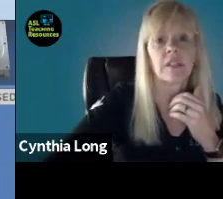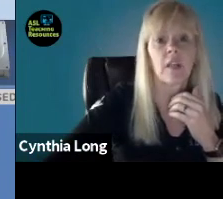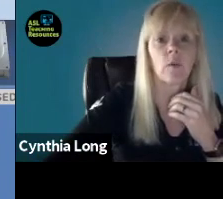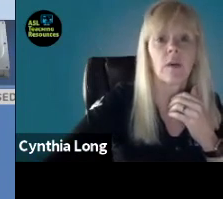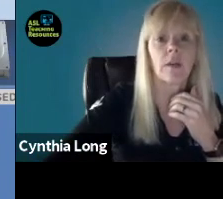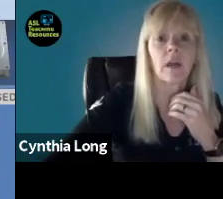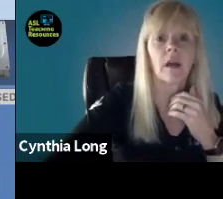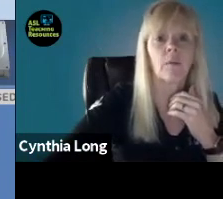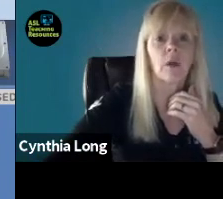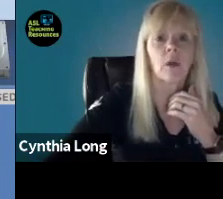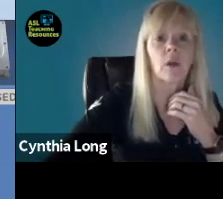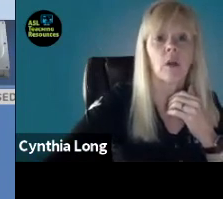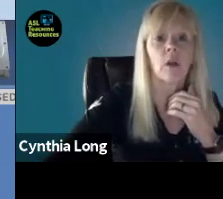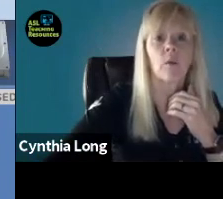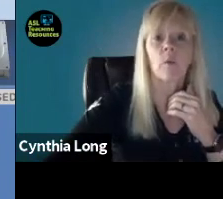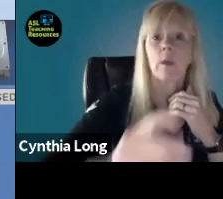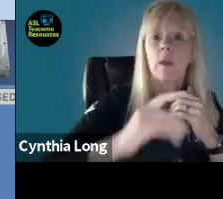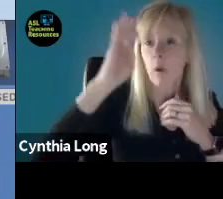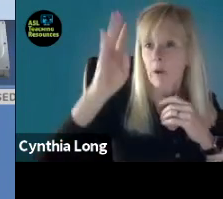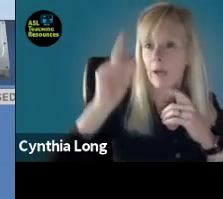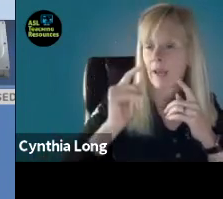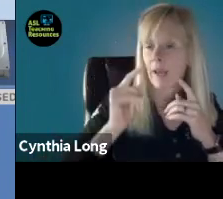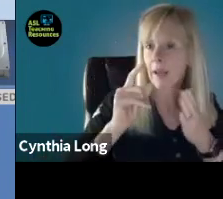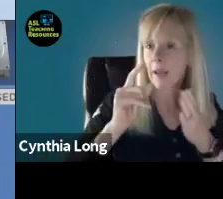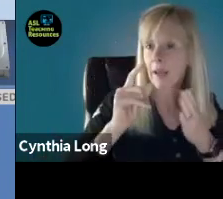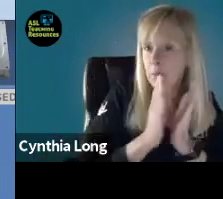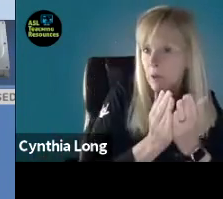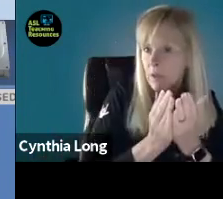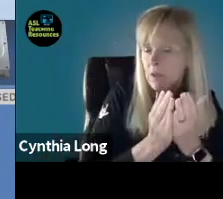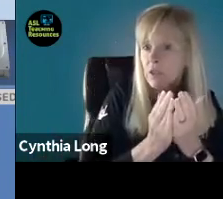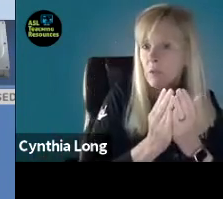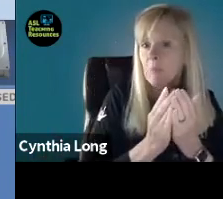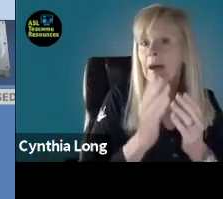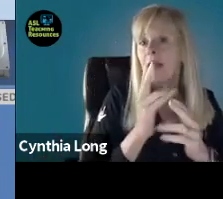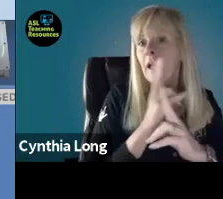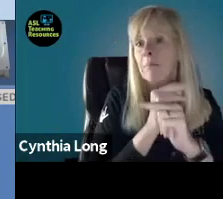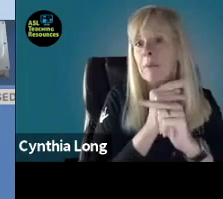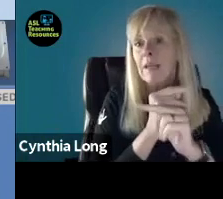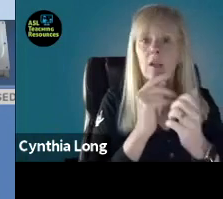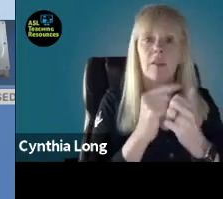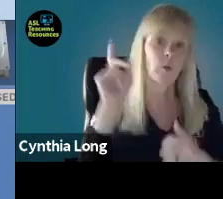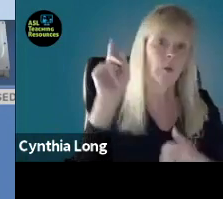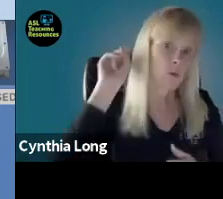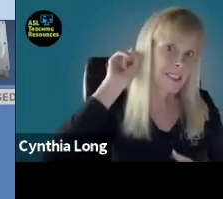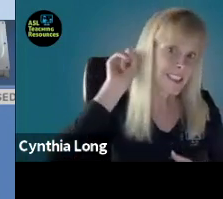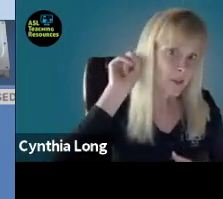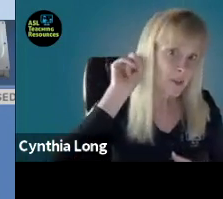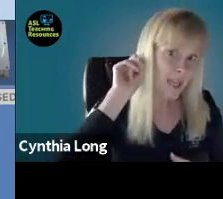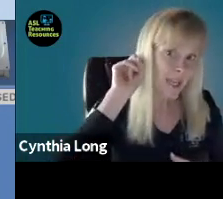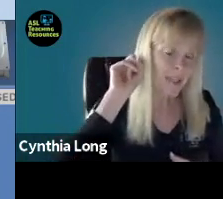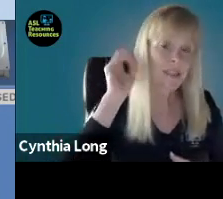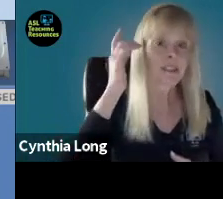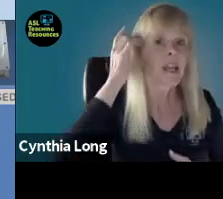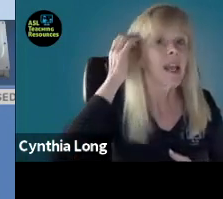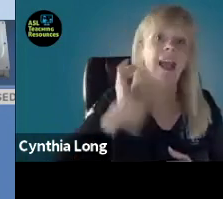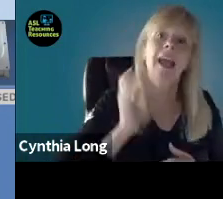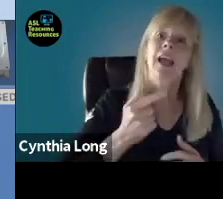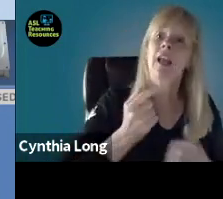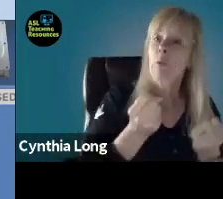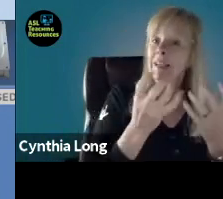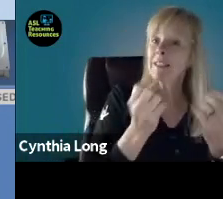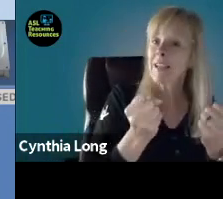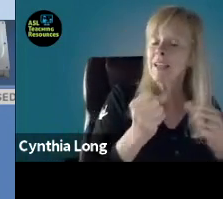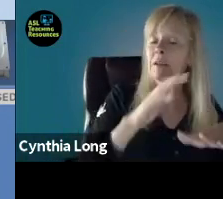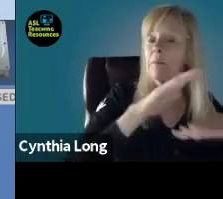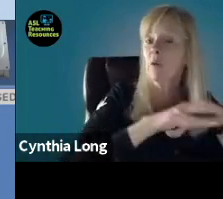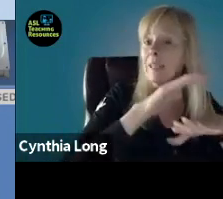here's another one. We wrote a book about a bunny that uses hearing aids. And